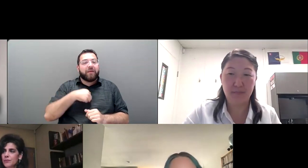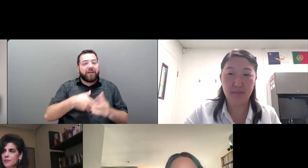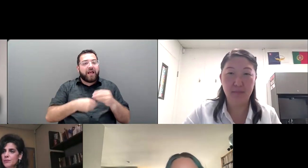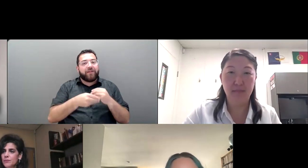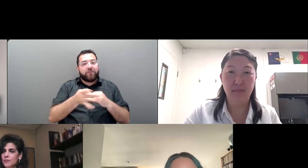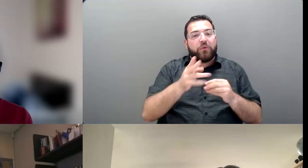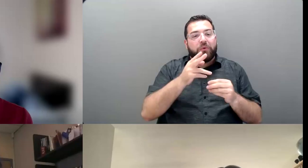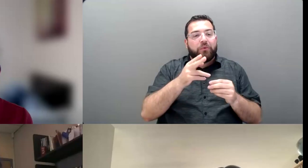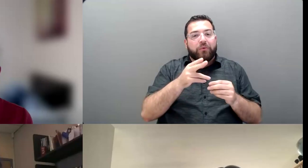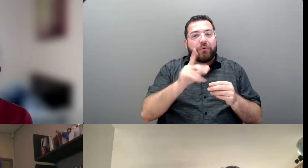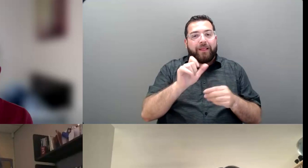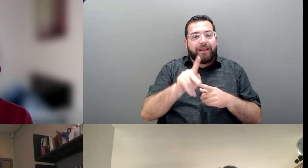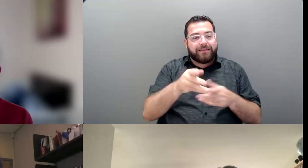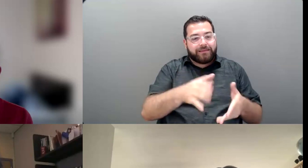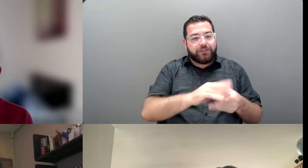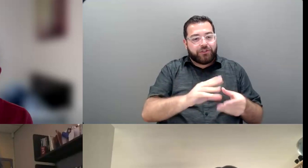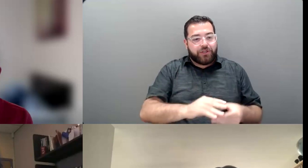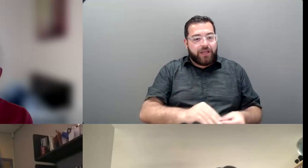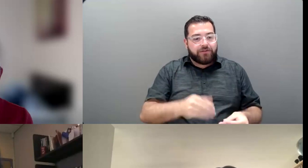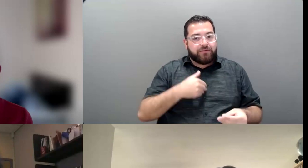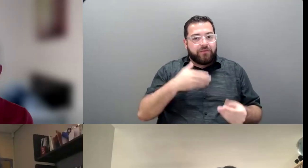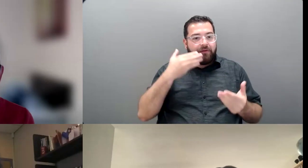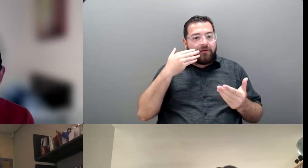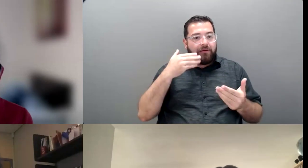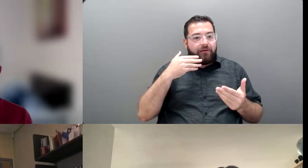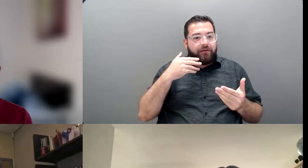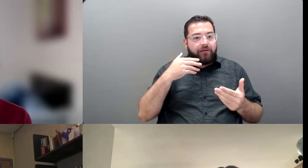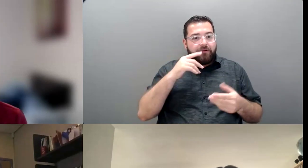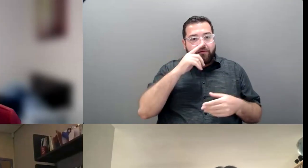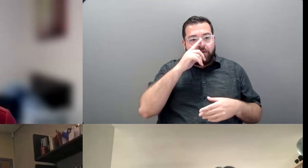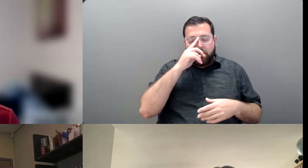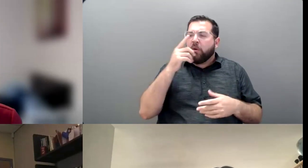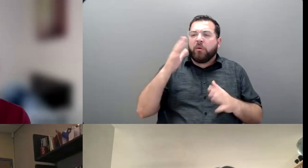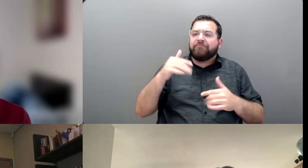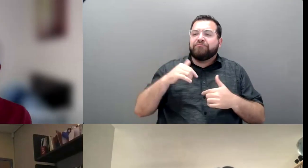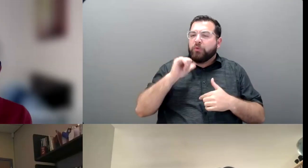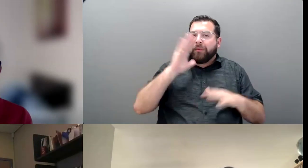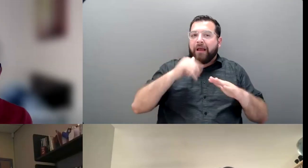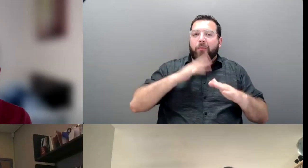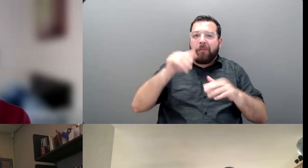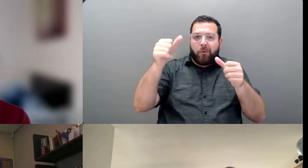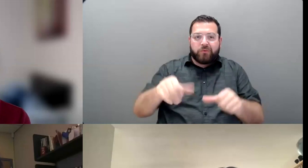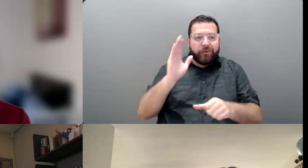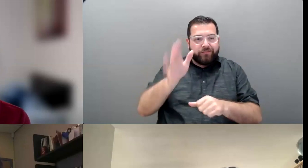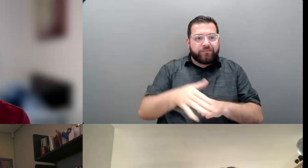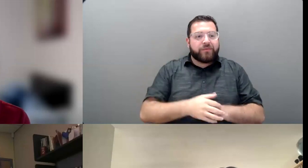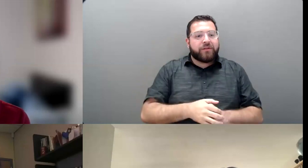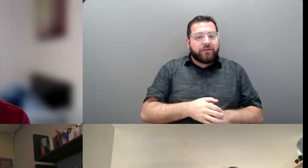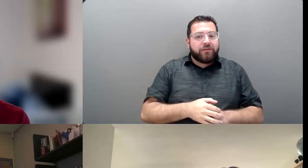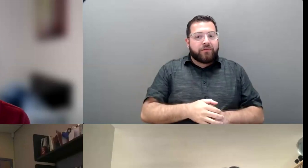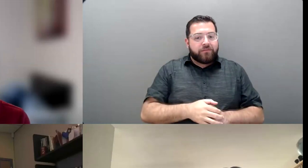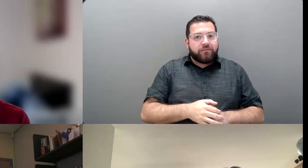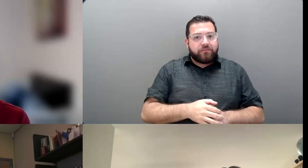the chat. Salome, I don't know if you wanna let me put them in really I'll fast. post them too. Oh yeah, okay, great. Yeah. Good, because actually